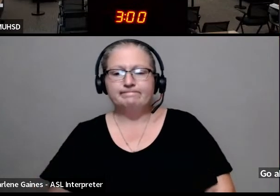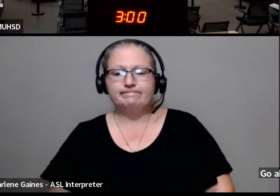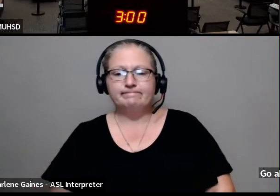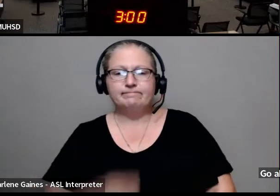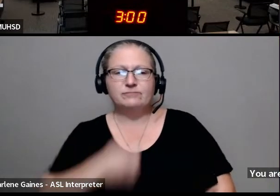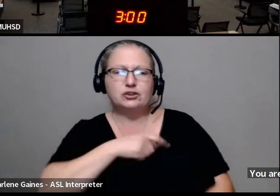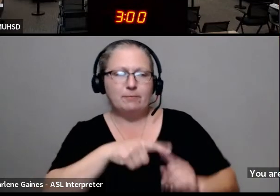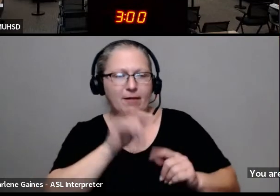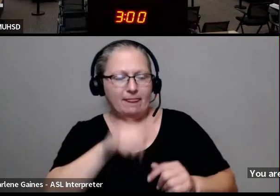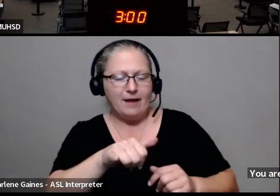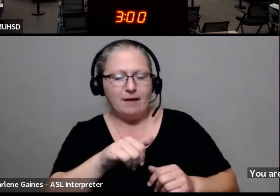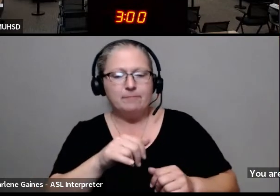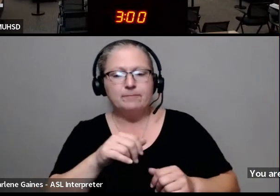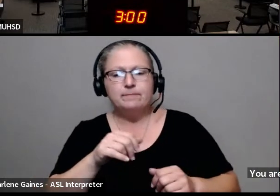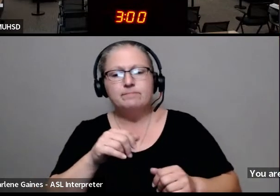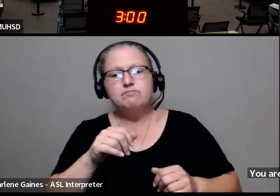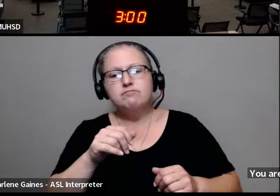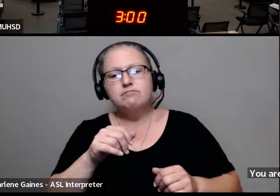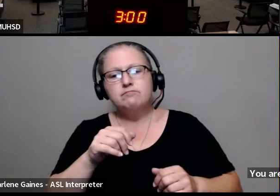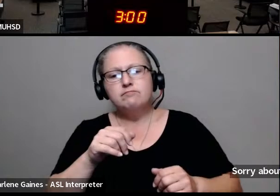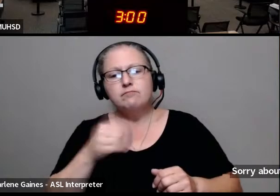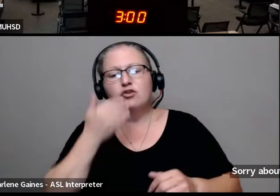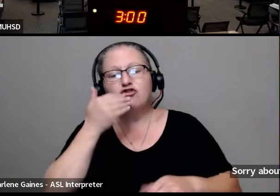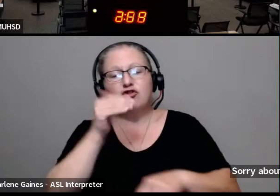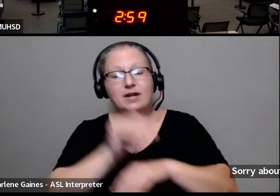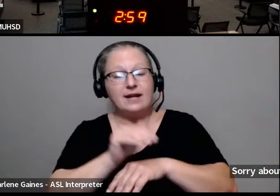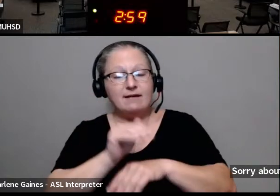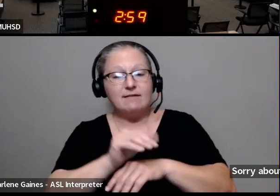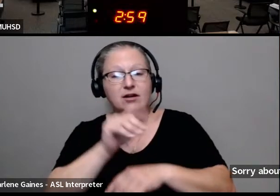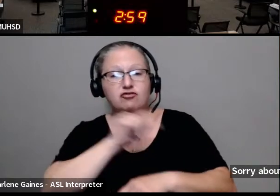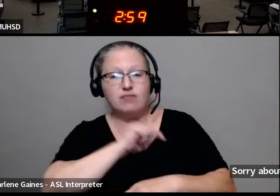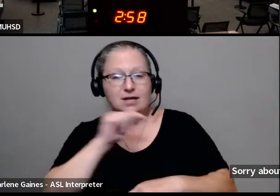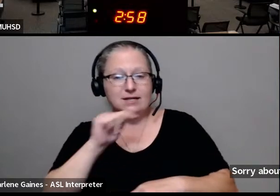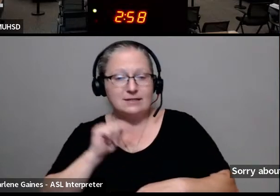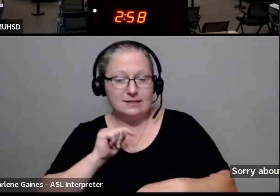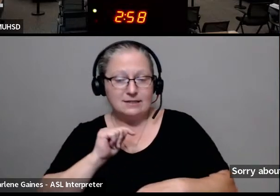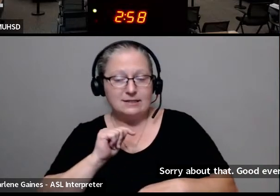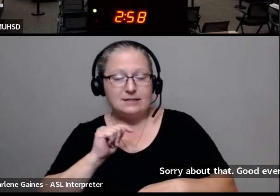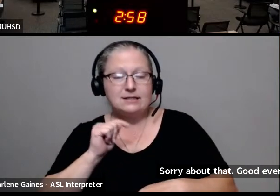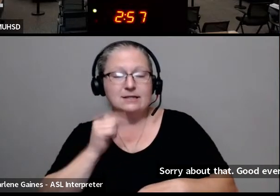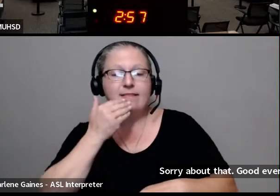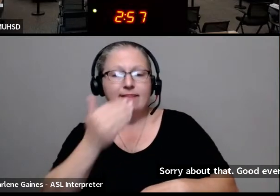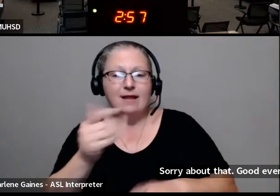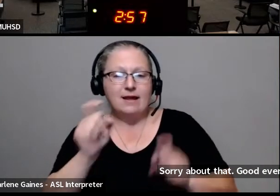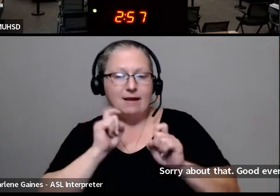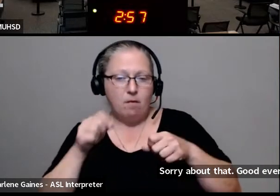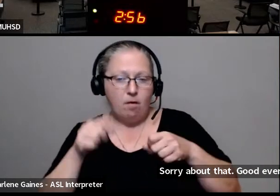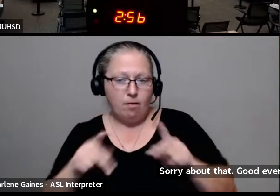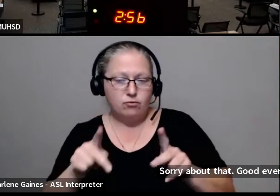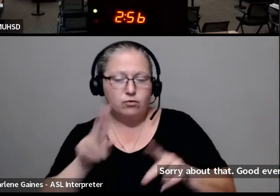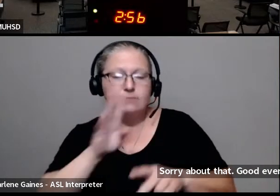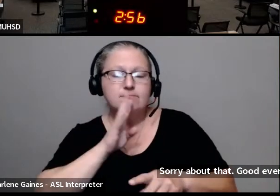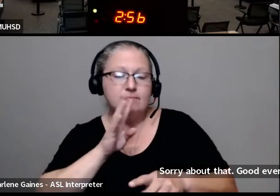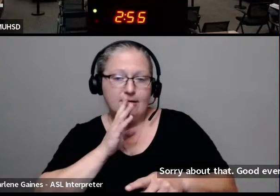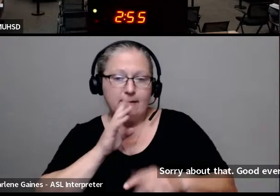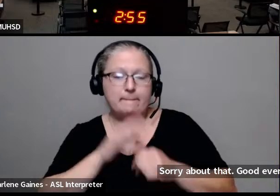Sorry about that. Good evening, trustees. Thank you for the opportunity to speak.